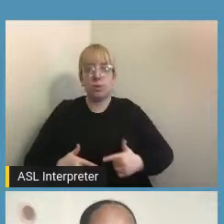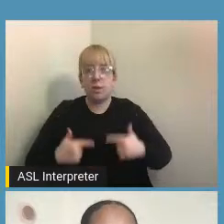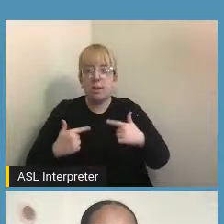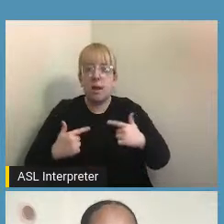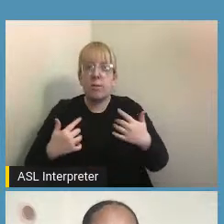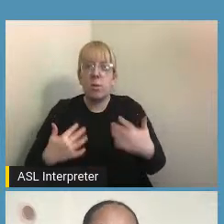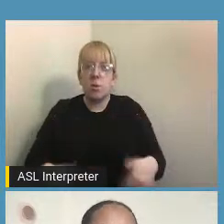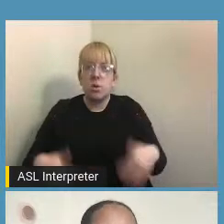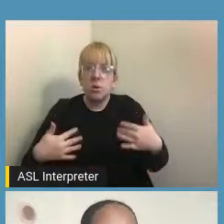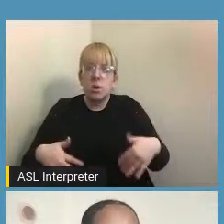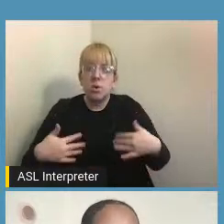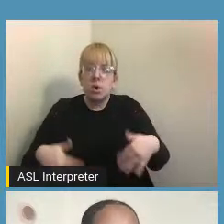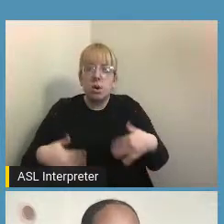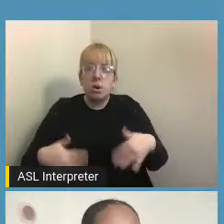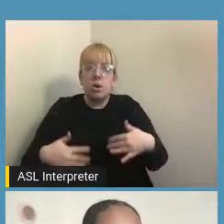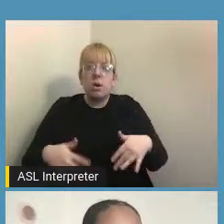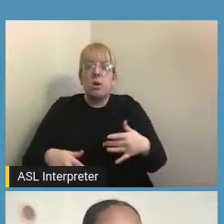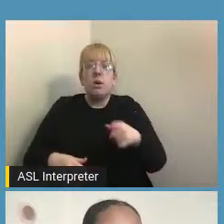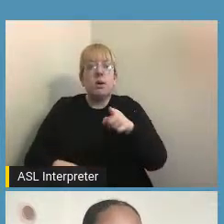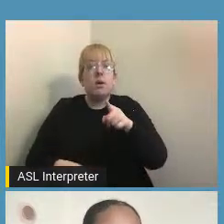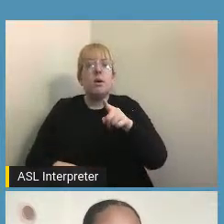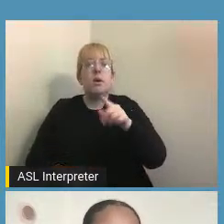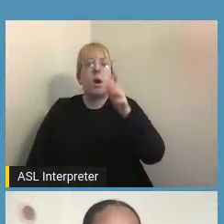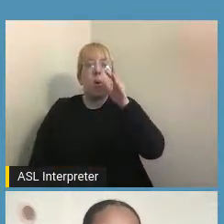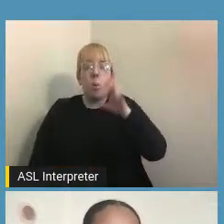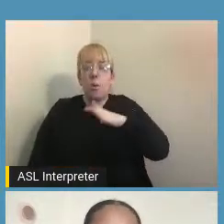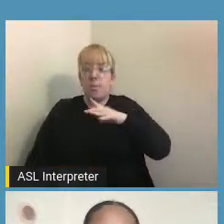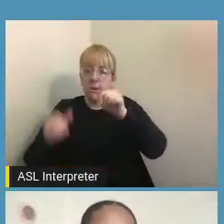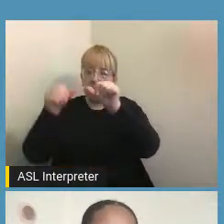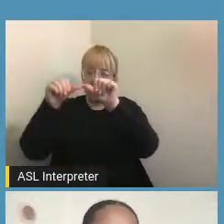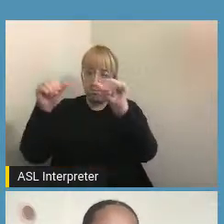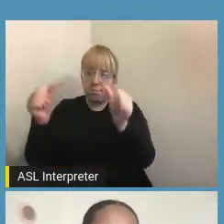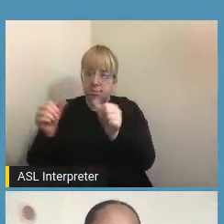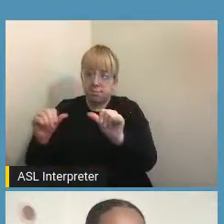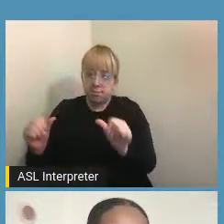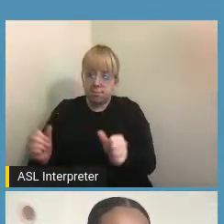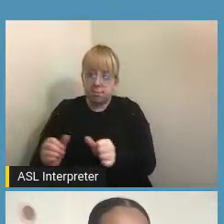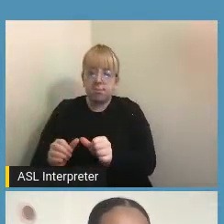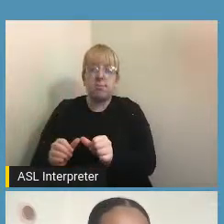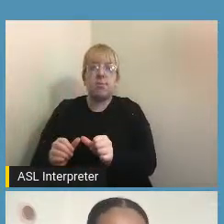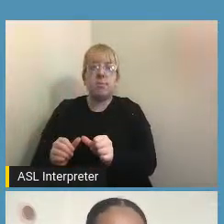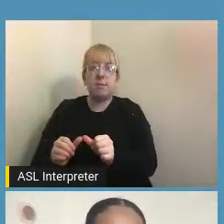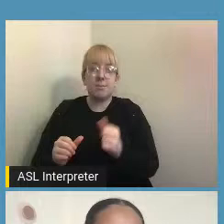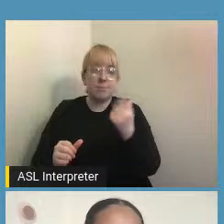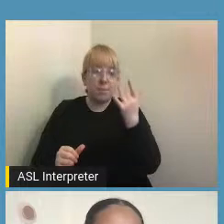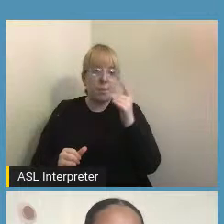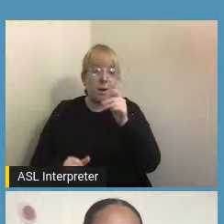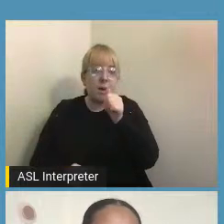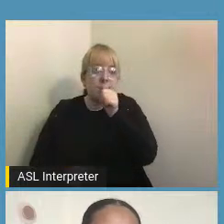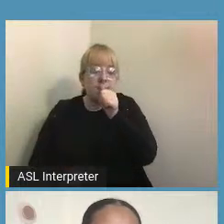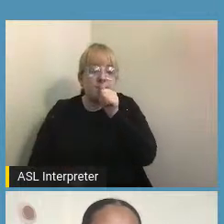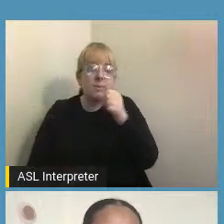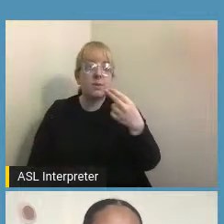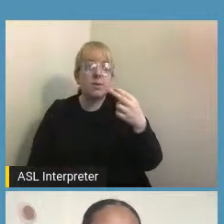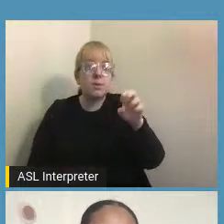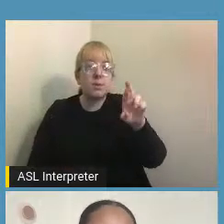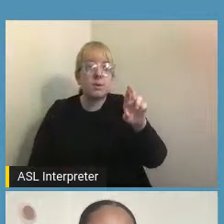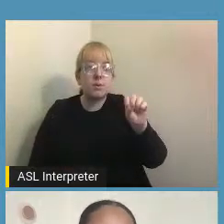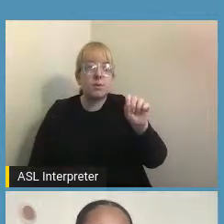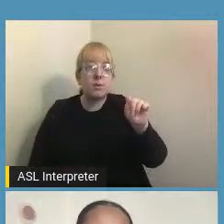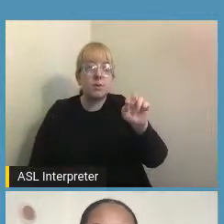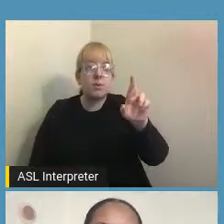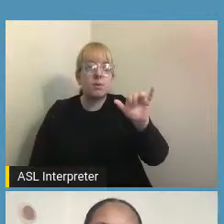We again cut out women, based, because it was Hidden Herstory, and so we were a very women